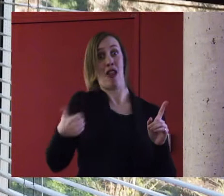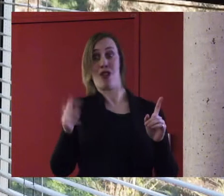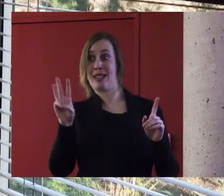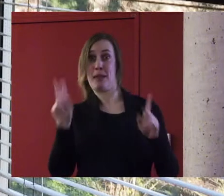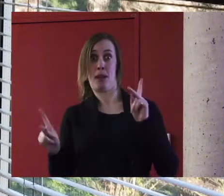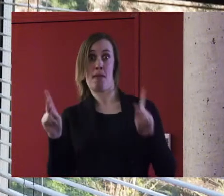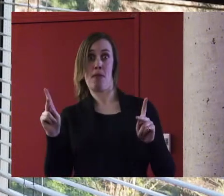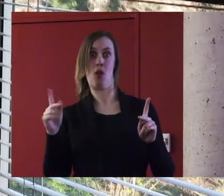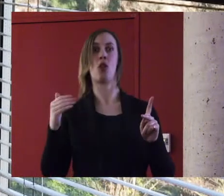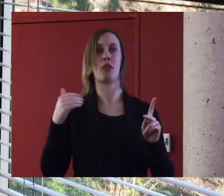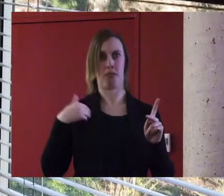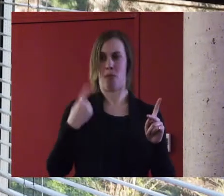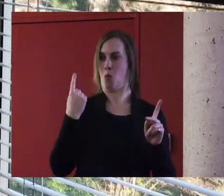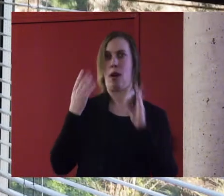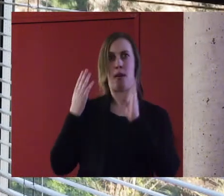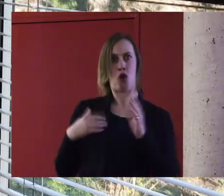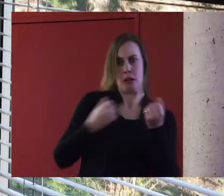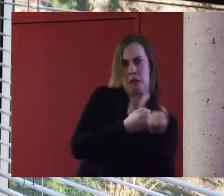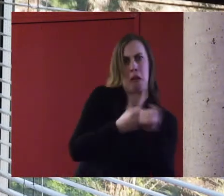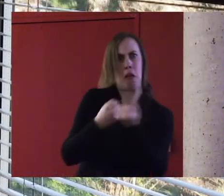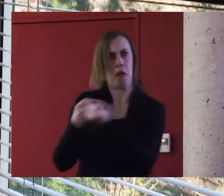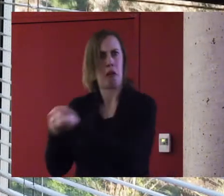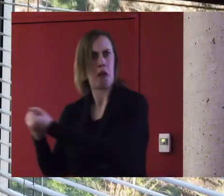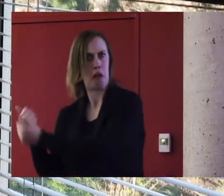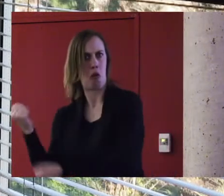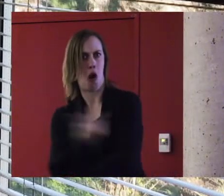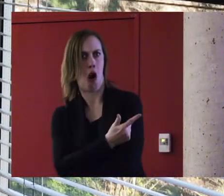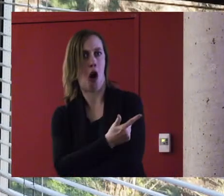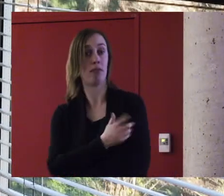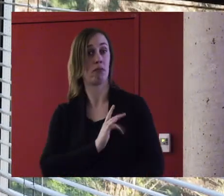also needed support. Sounds good, eh?